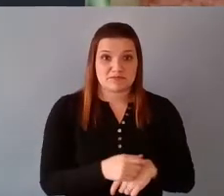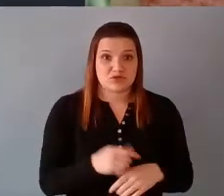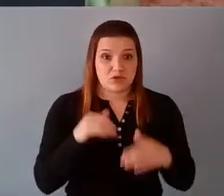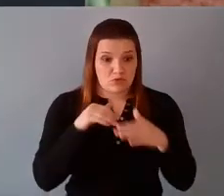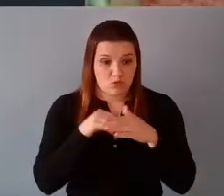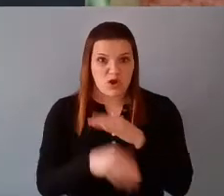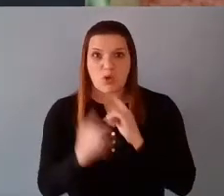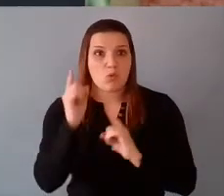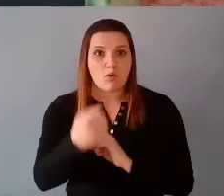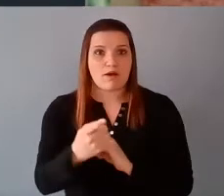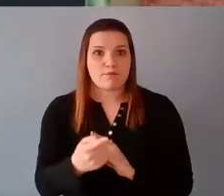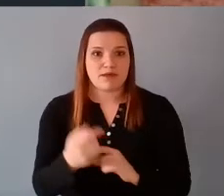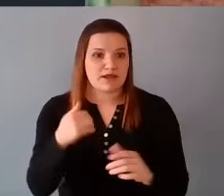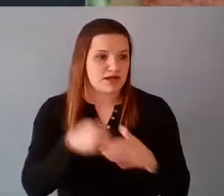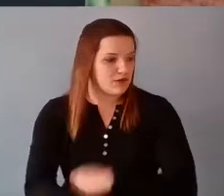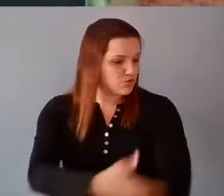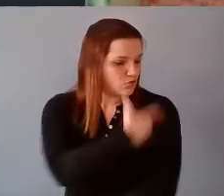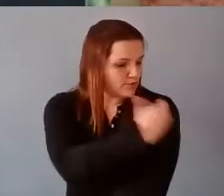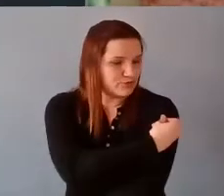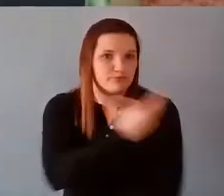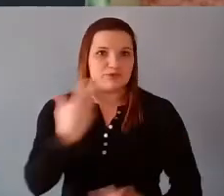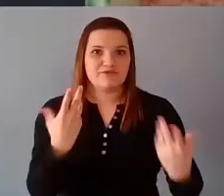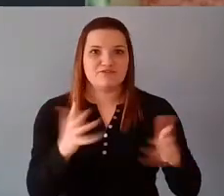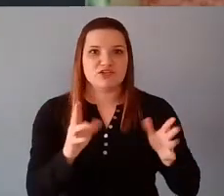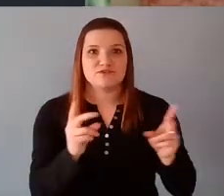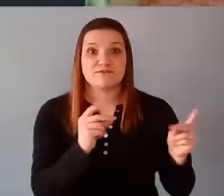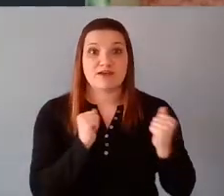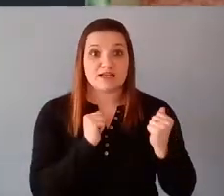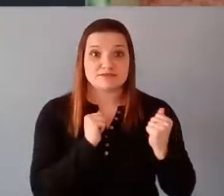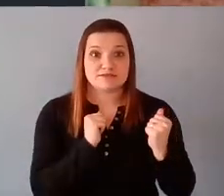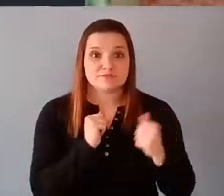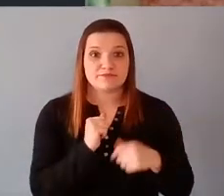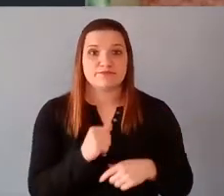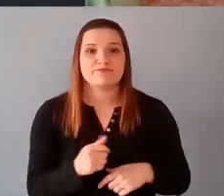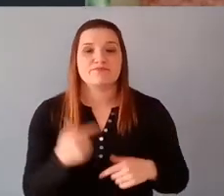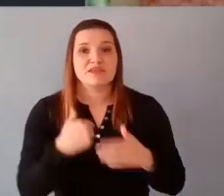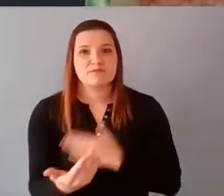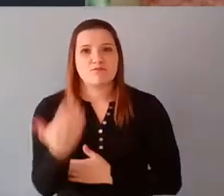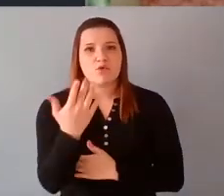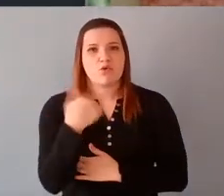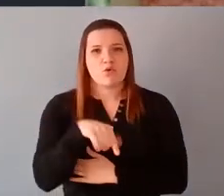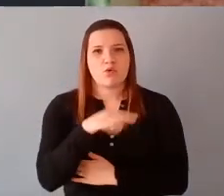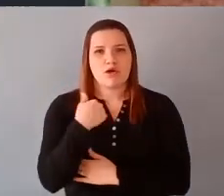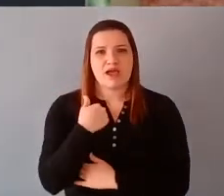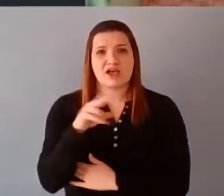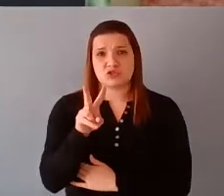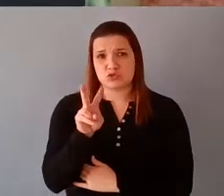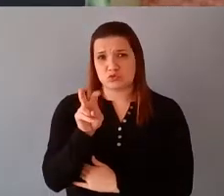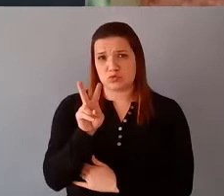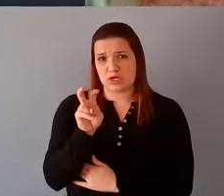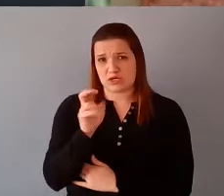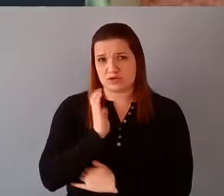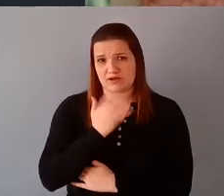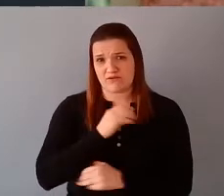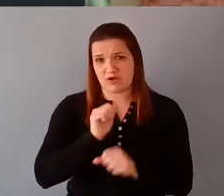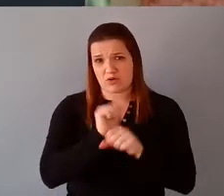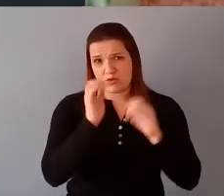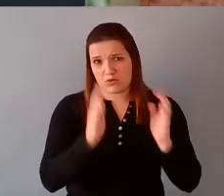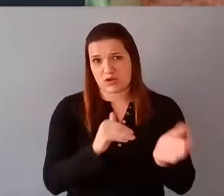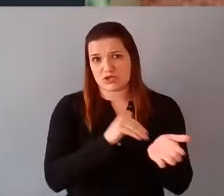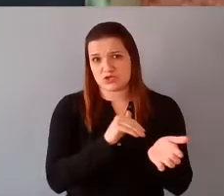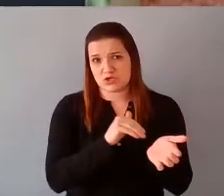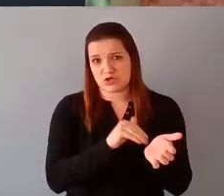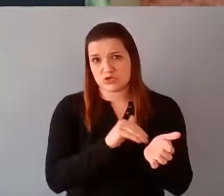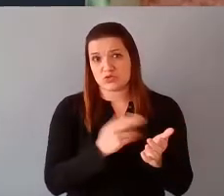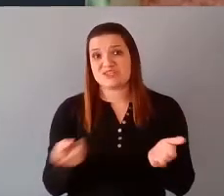vaccine. As of this morning, we only had a little over 200 of our employees and doctors that actually